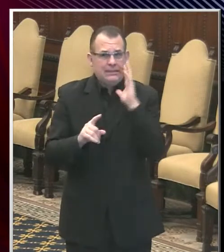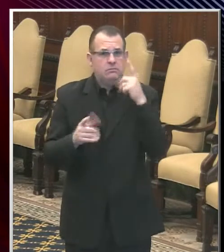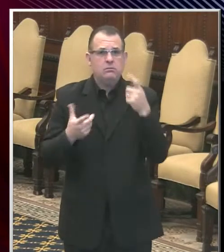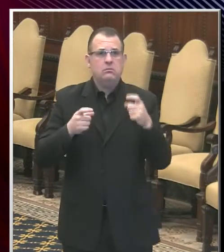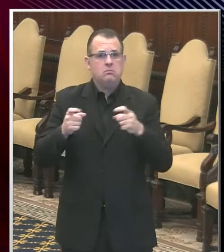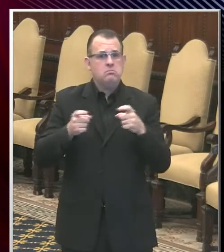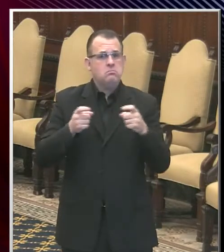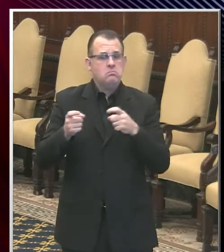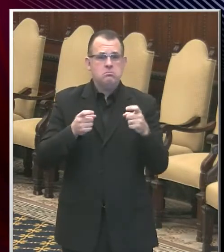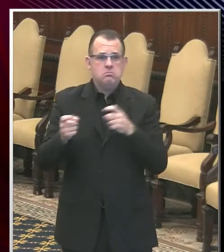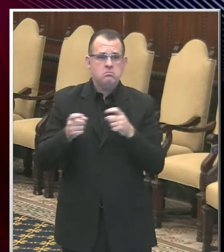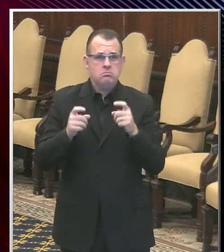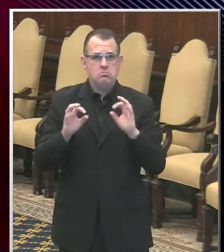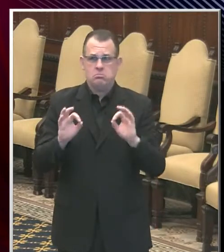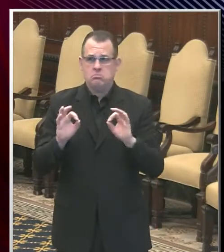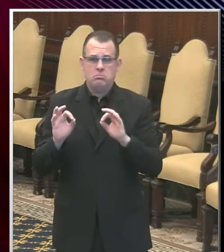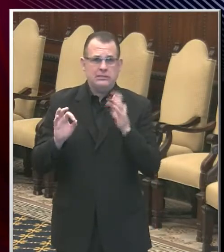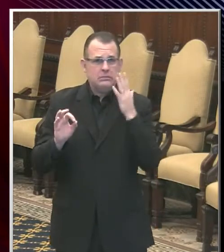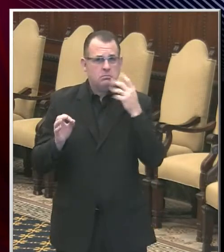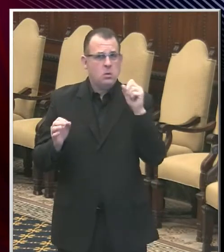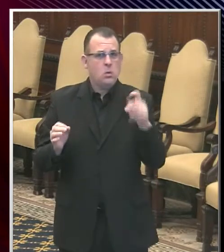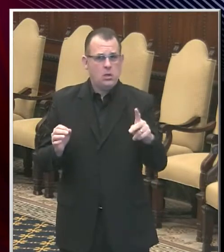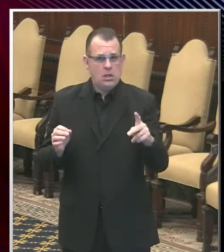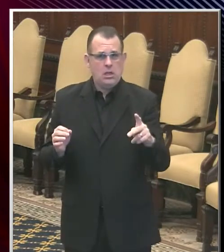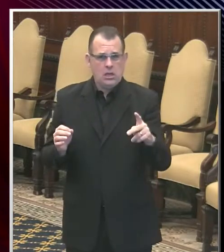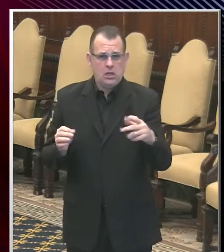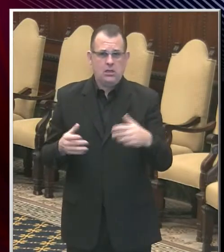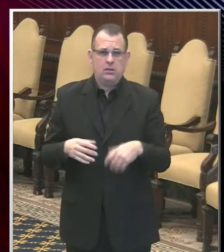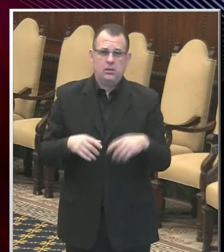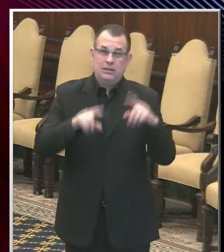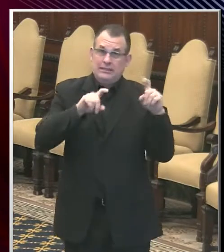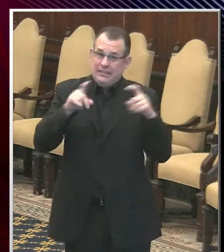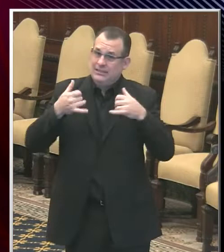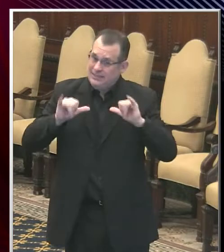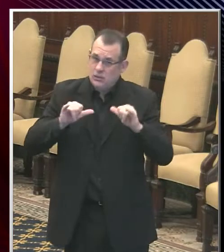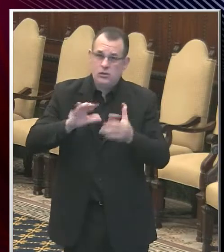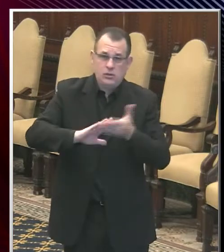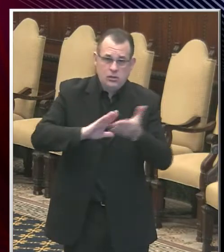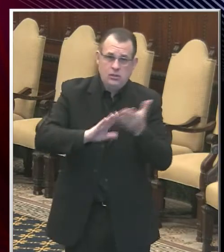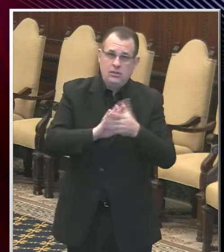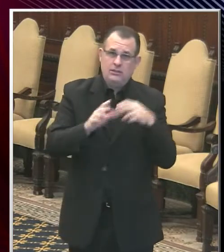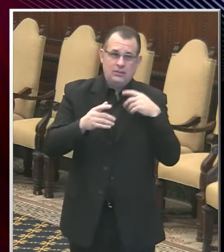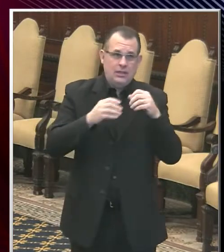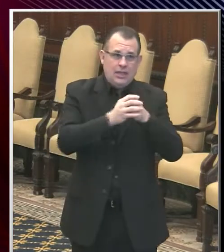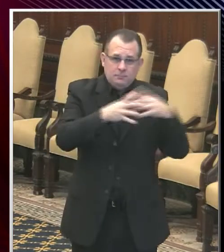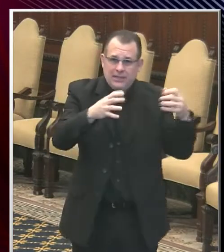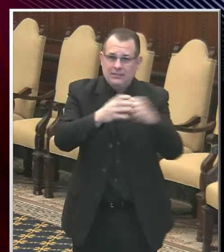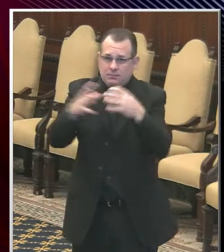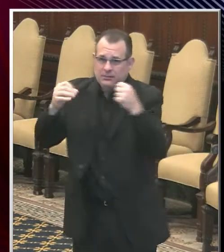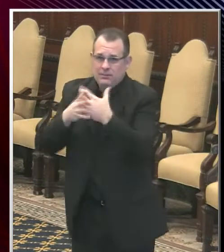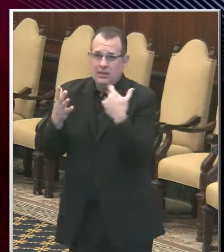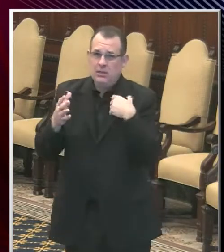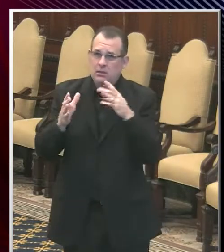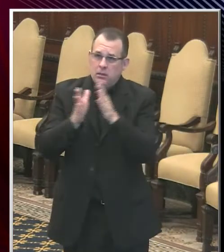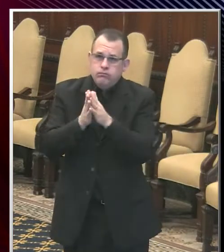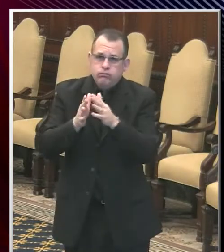are able to manage that. Testing continues to gradually expand in its availability. If you go